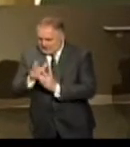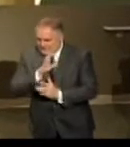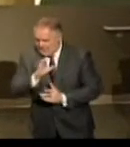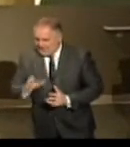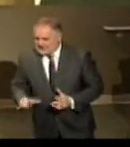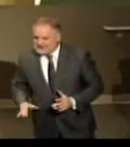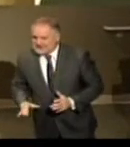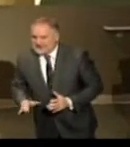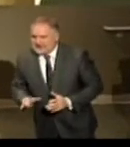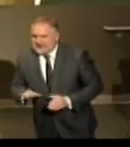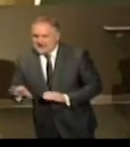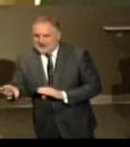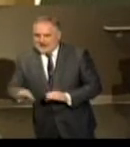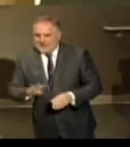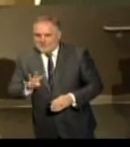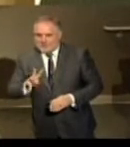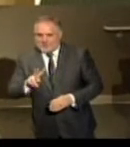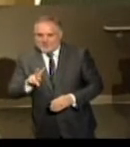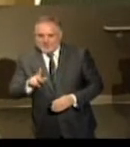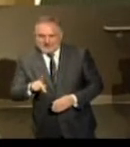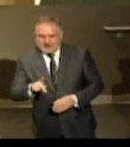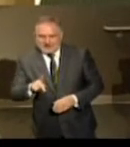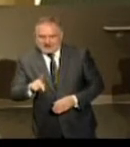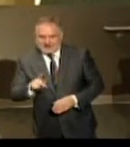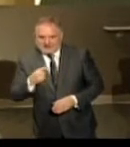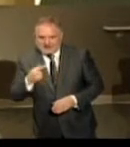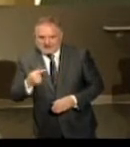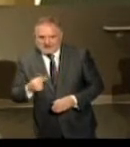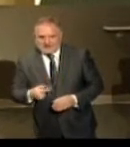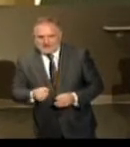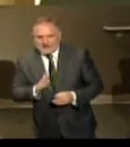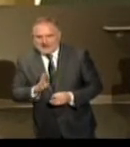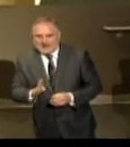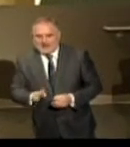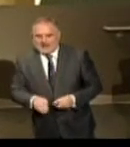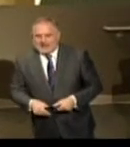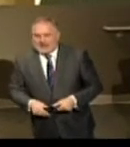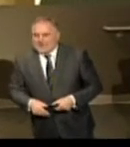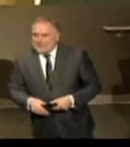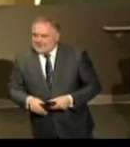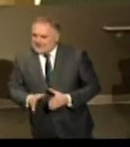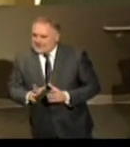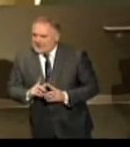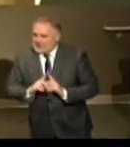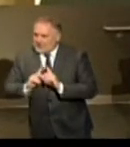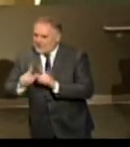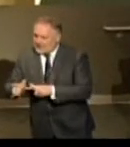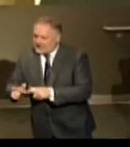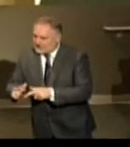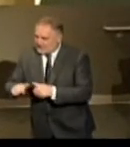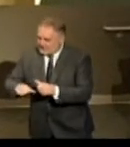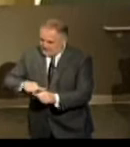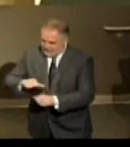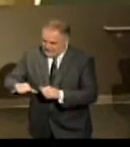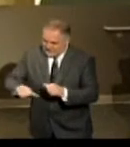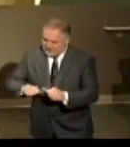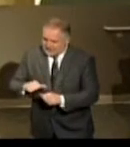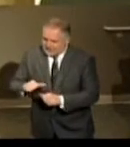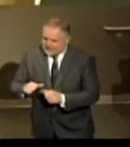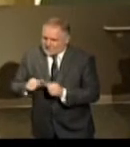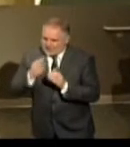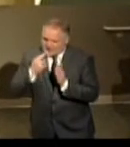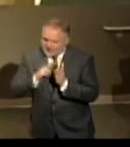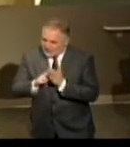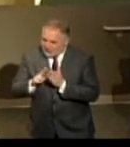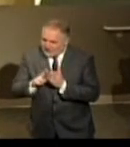23. Acts 4:23. In being let go, they went to their own company and reported all that the chief